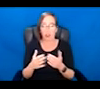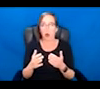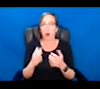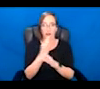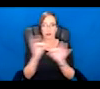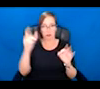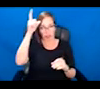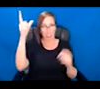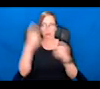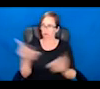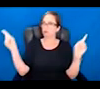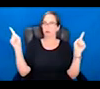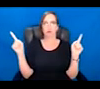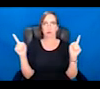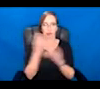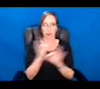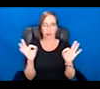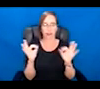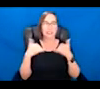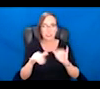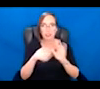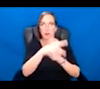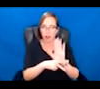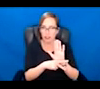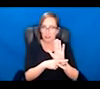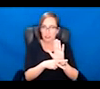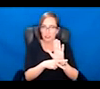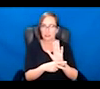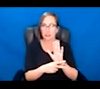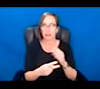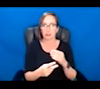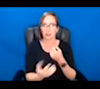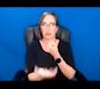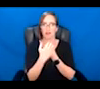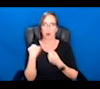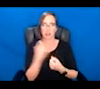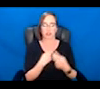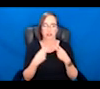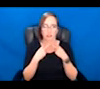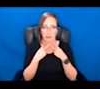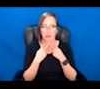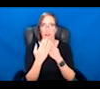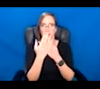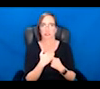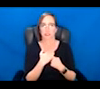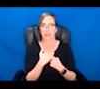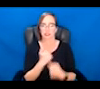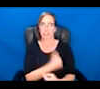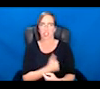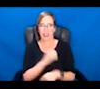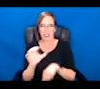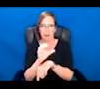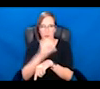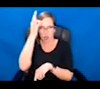happen, then we had policies that kept us behind. So I have to plug in my computer again before it goes off.